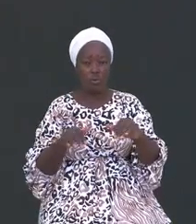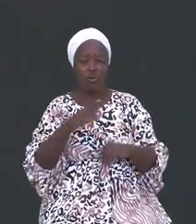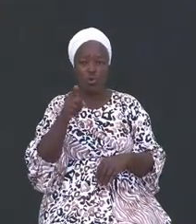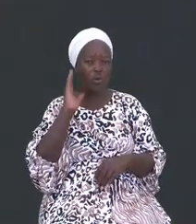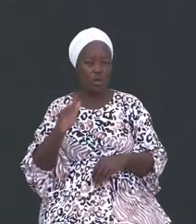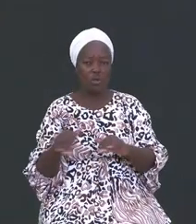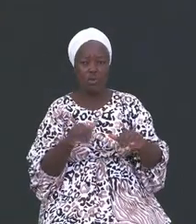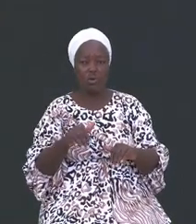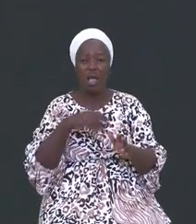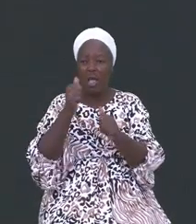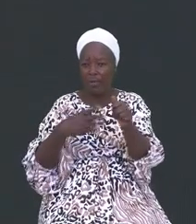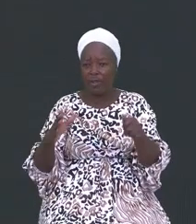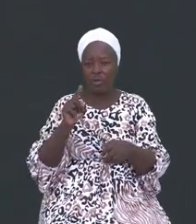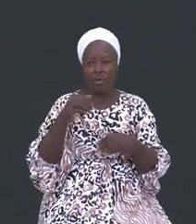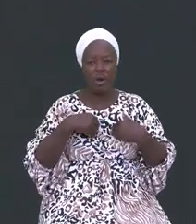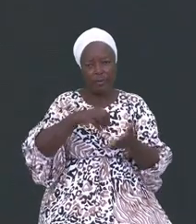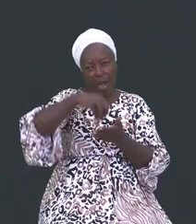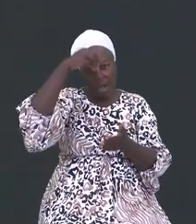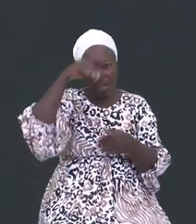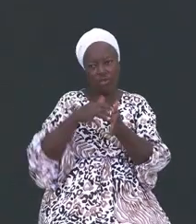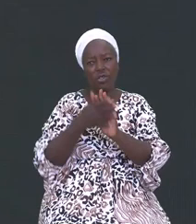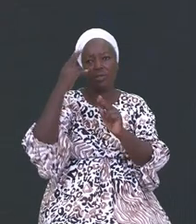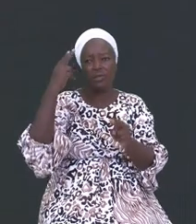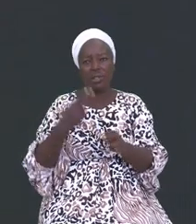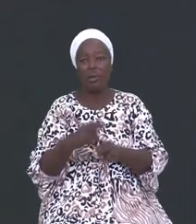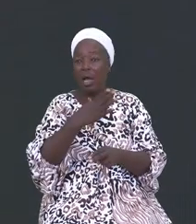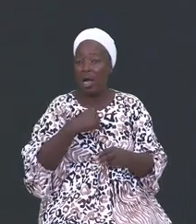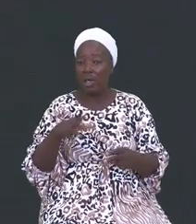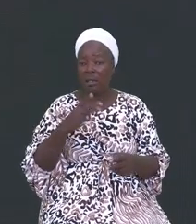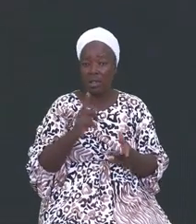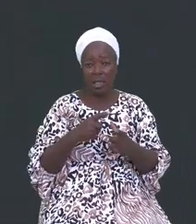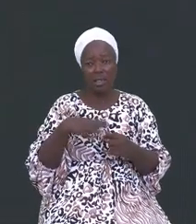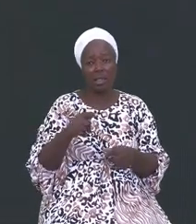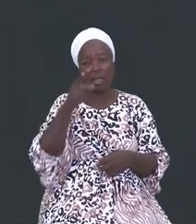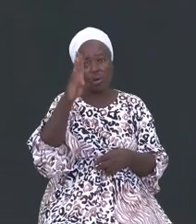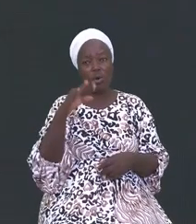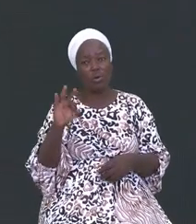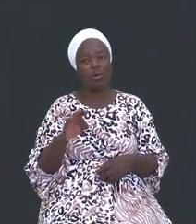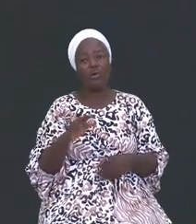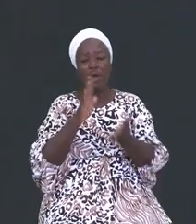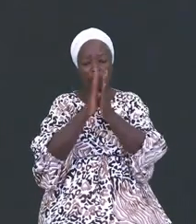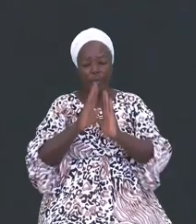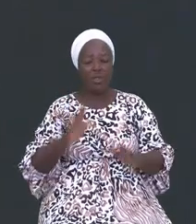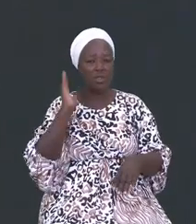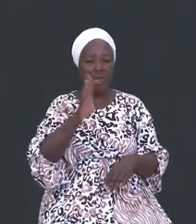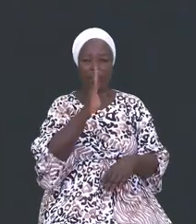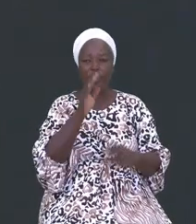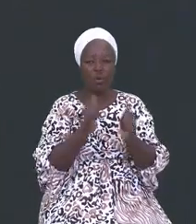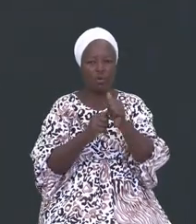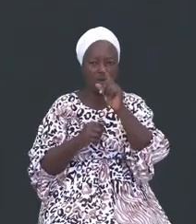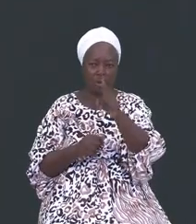do everything you have learned. And the God of peace shall be with